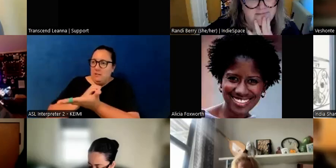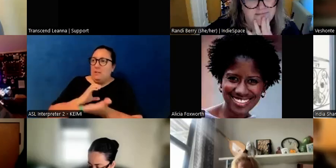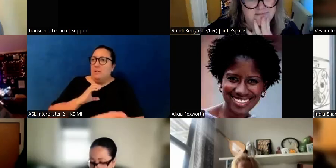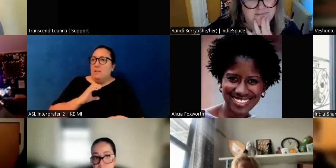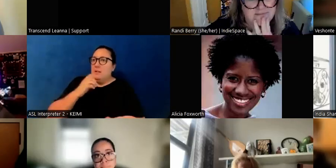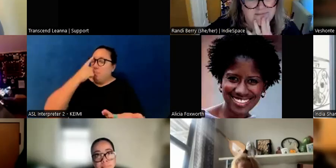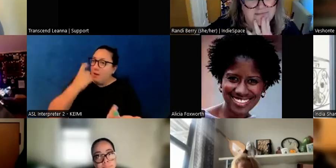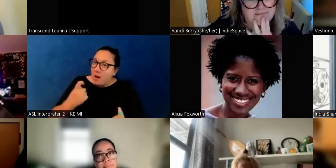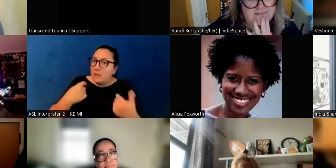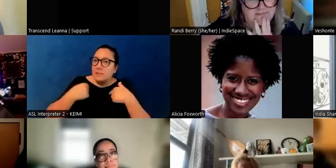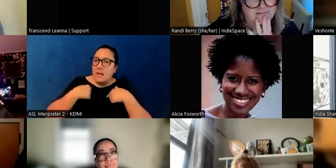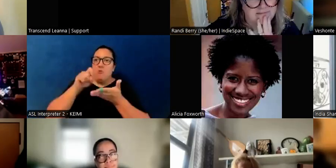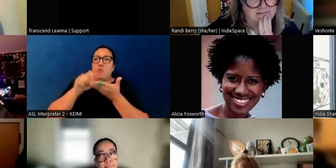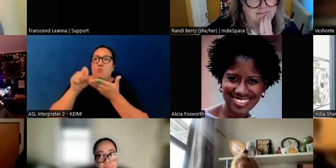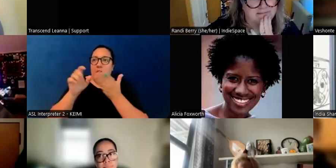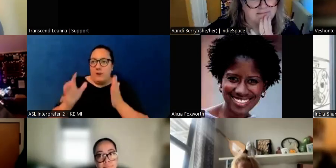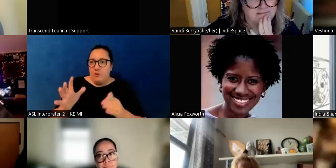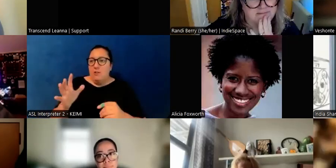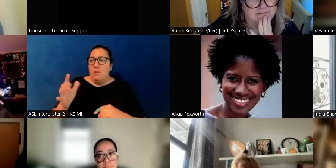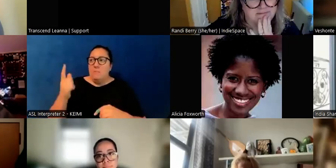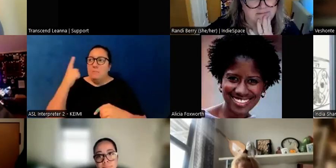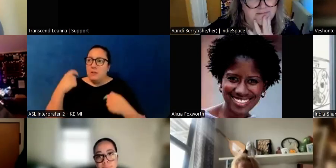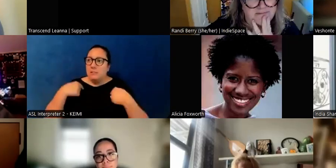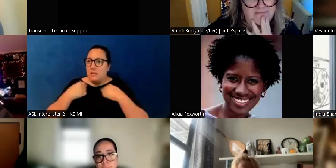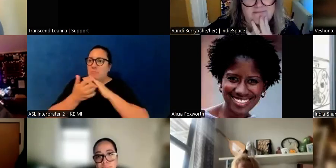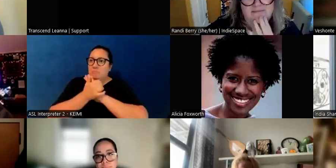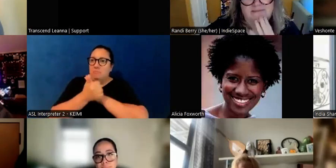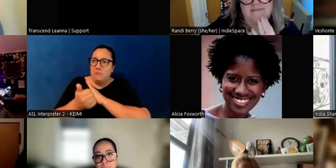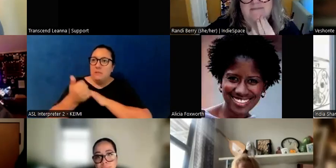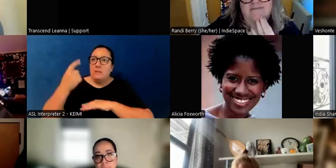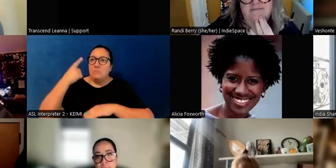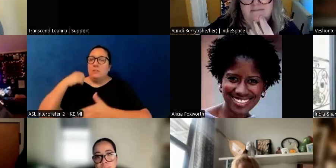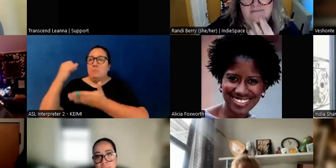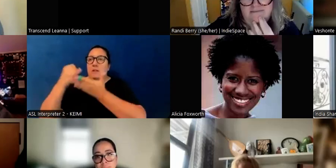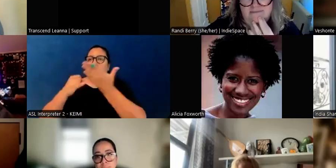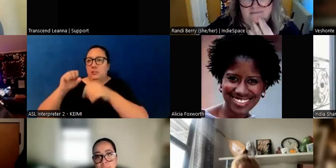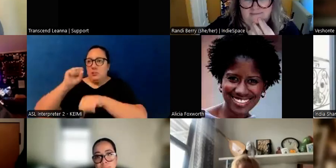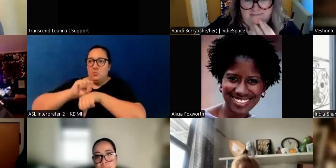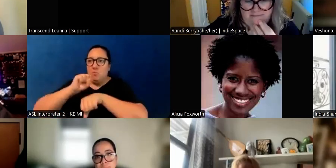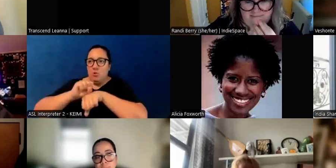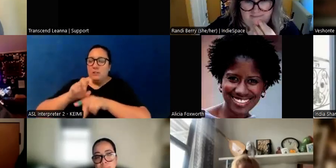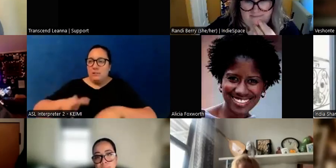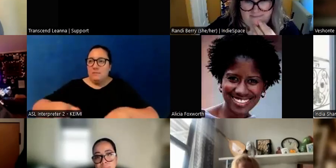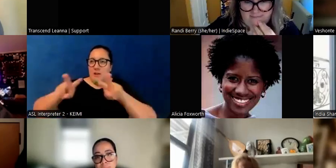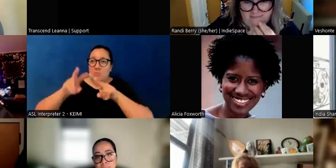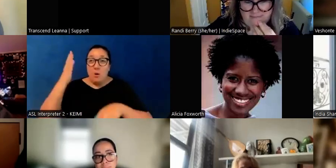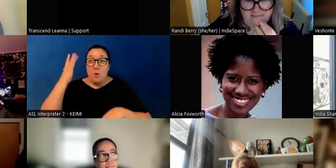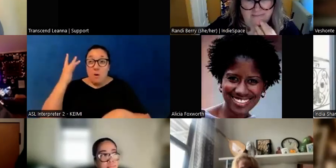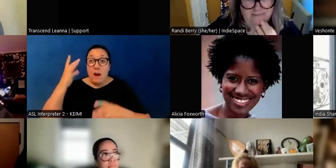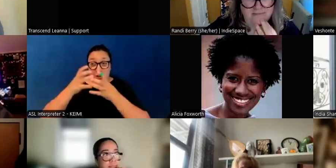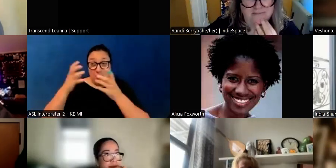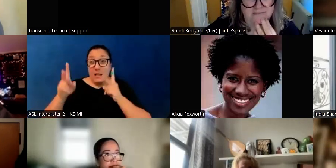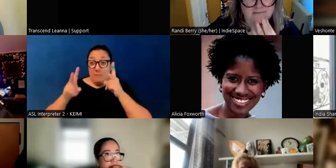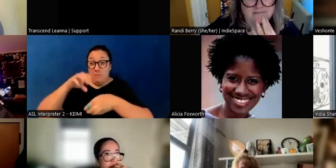I'm a writer. It is because I'm a good writer. It is because my artistic work is valuable, because there's a lot of people in my